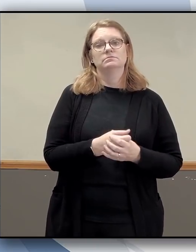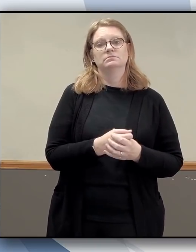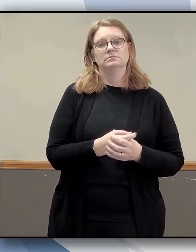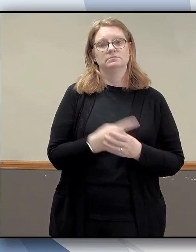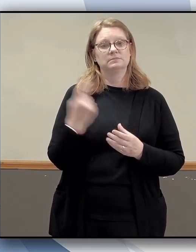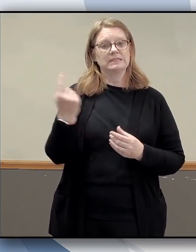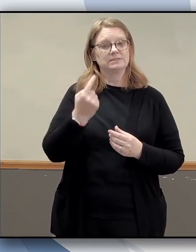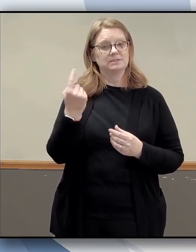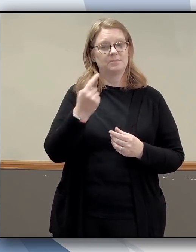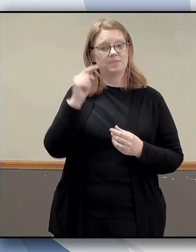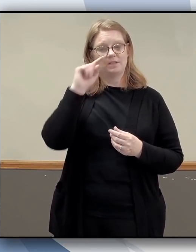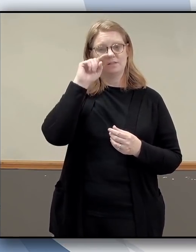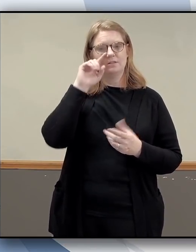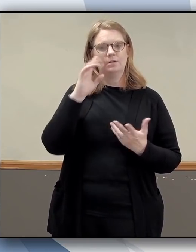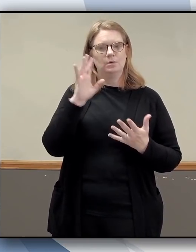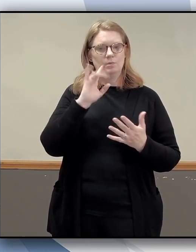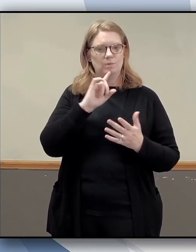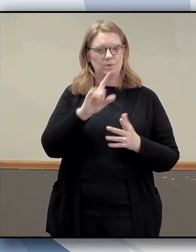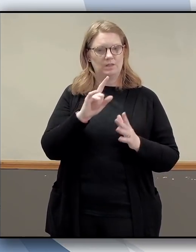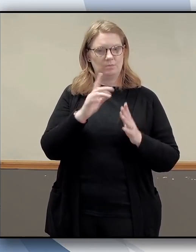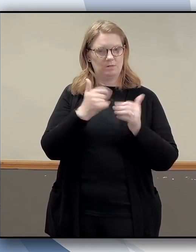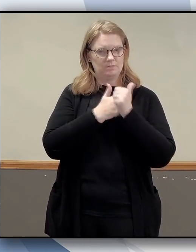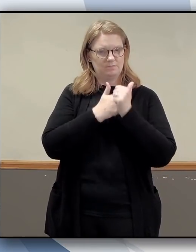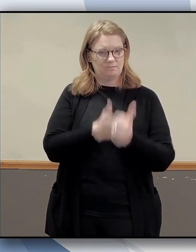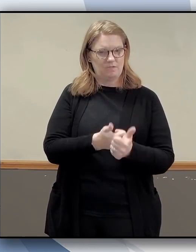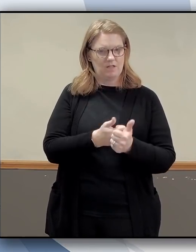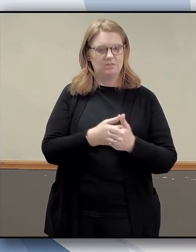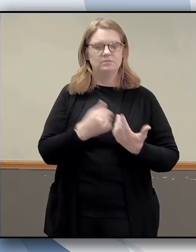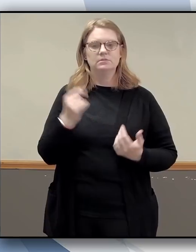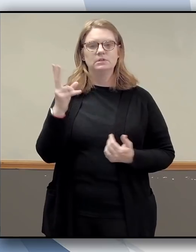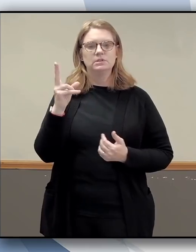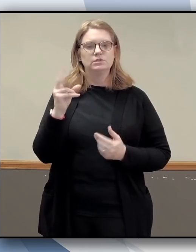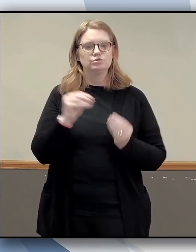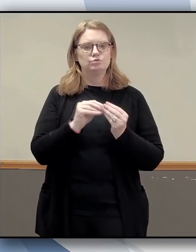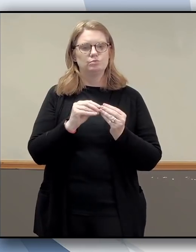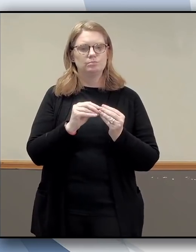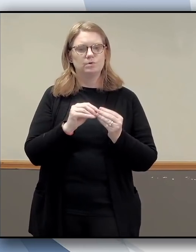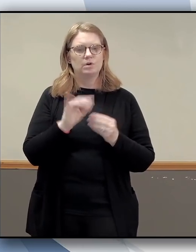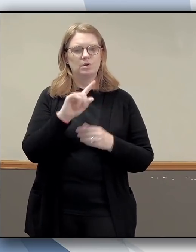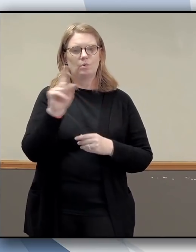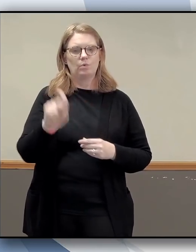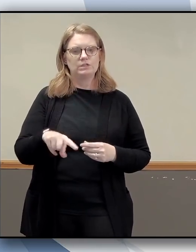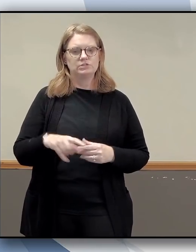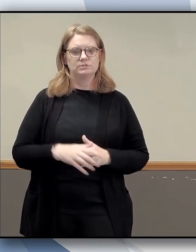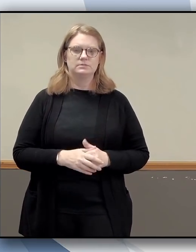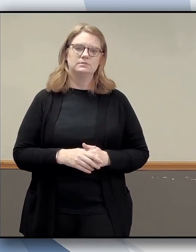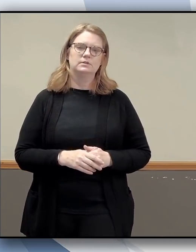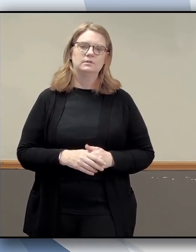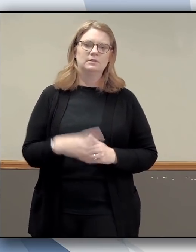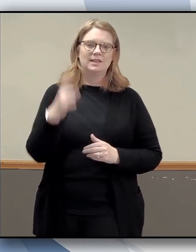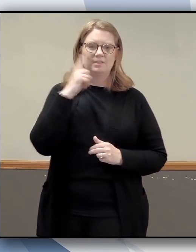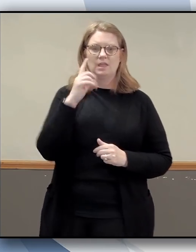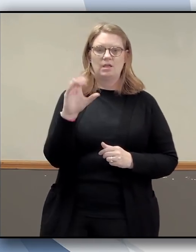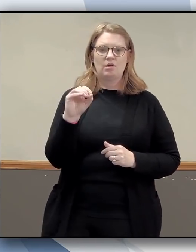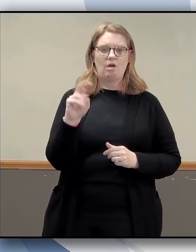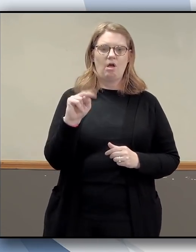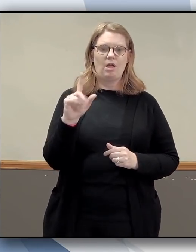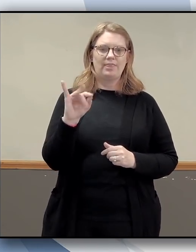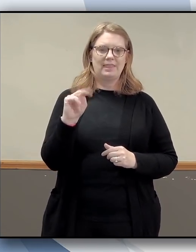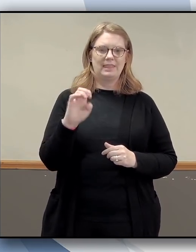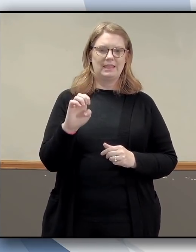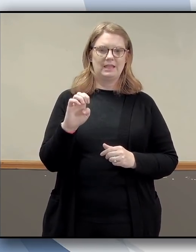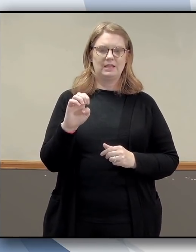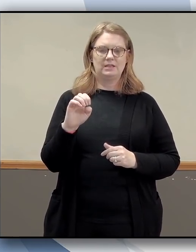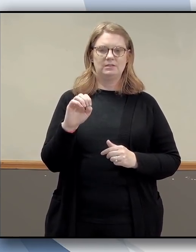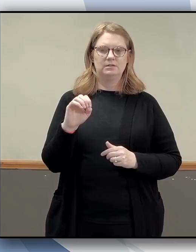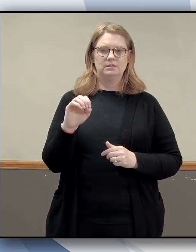keep our eye on. 2 more questions, and we got I think we got online, and then is